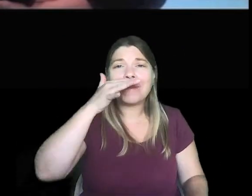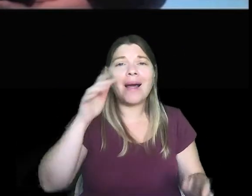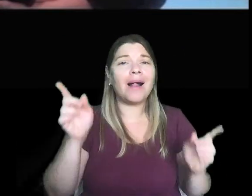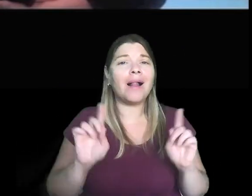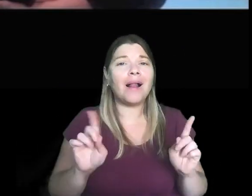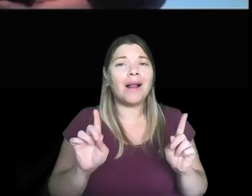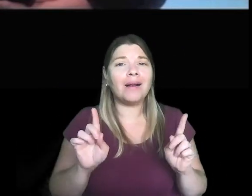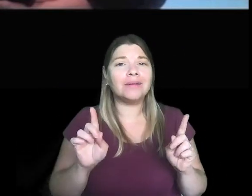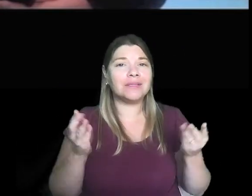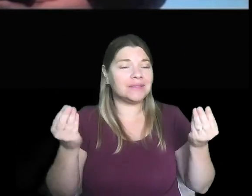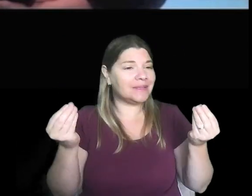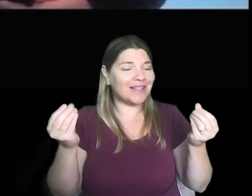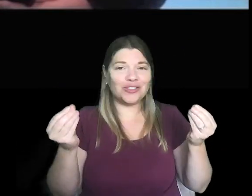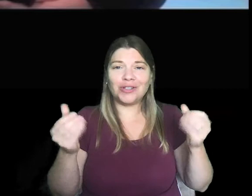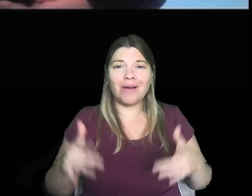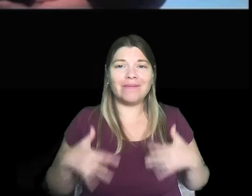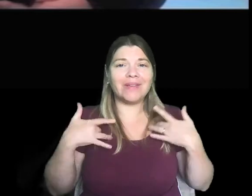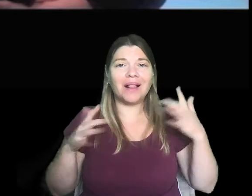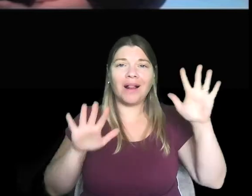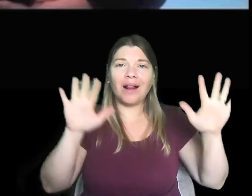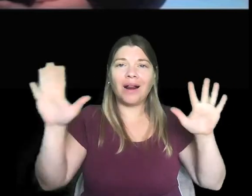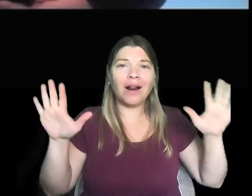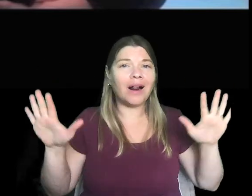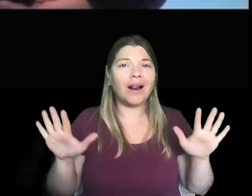What textures can you feel?